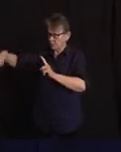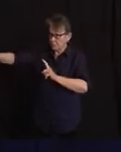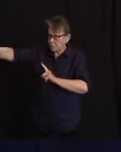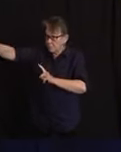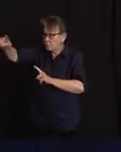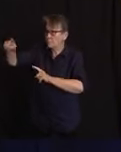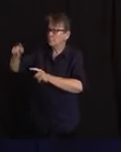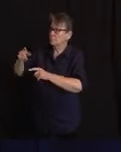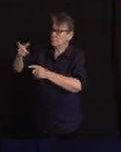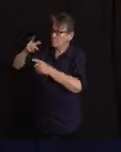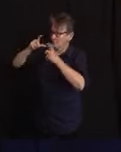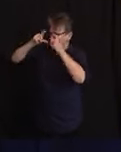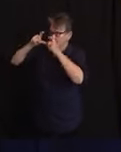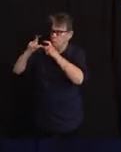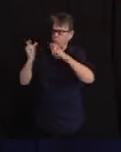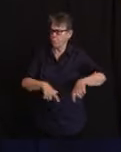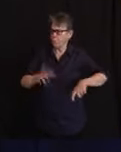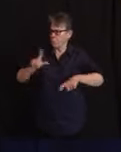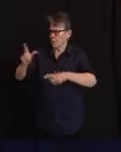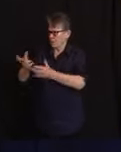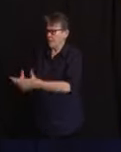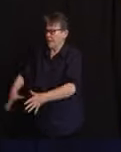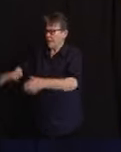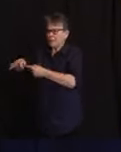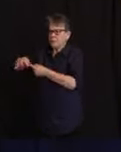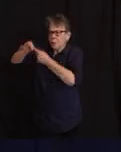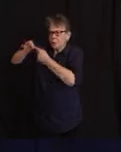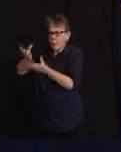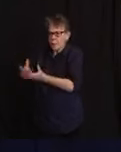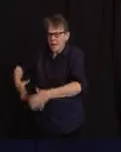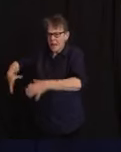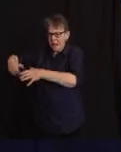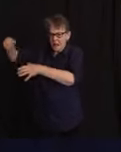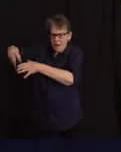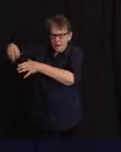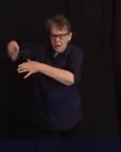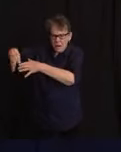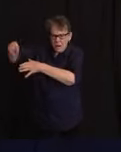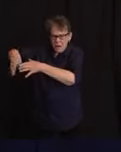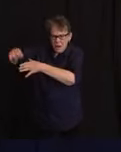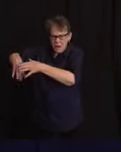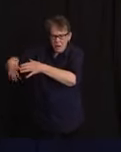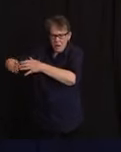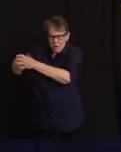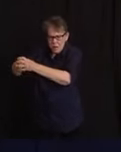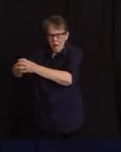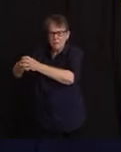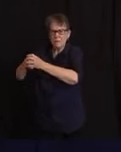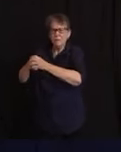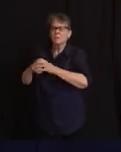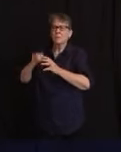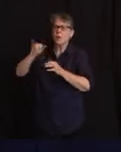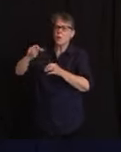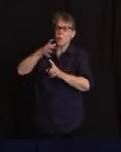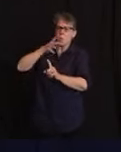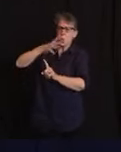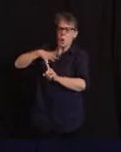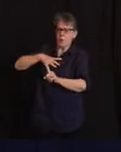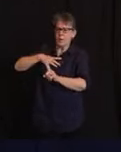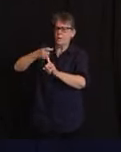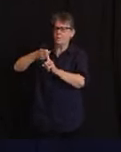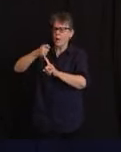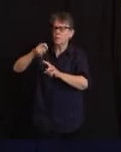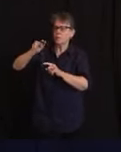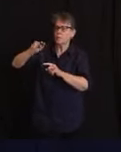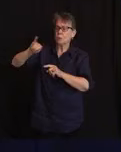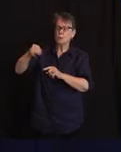from the New Jersey Hospital Association is in the process now of sending out the fact sheets, the instructions for healthcare providers, the instructions for